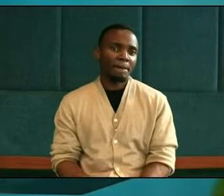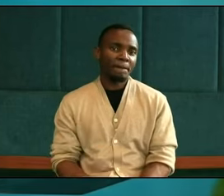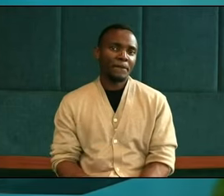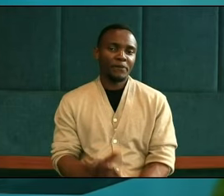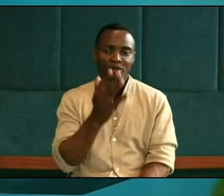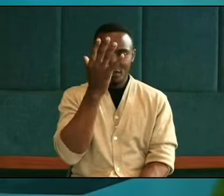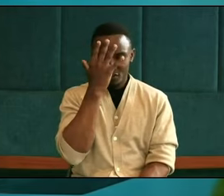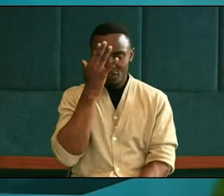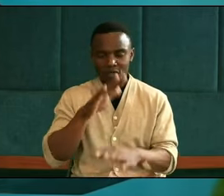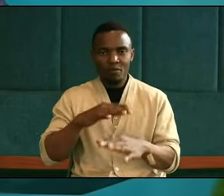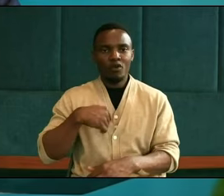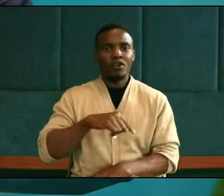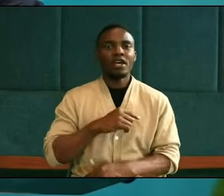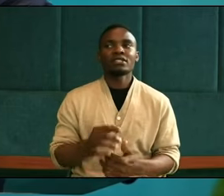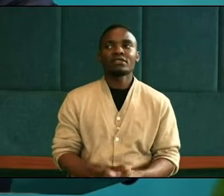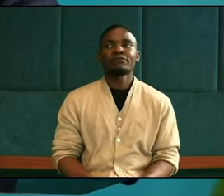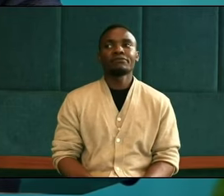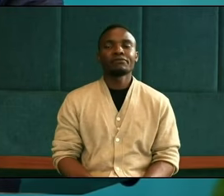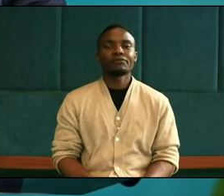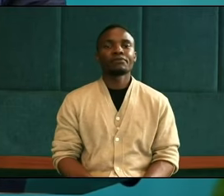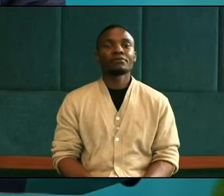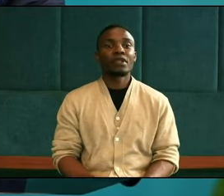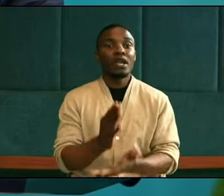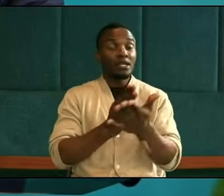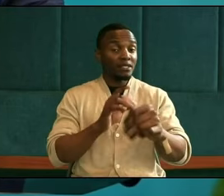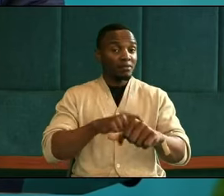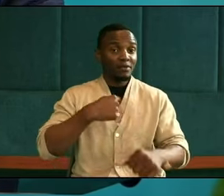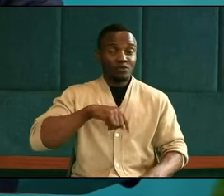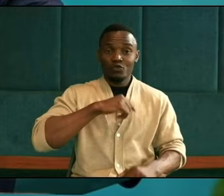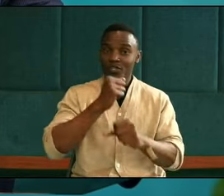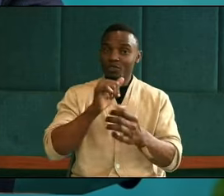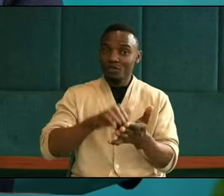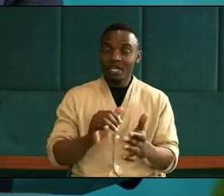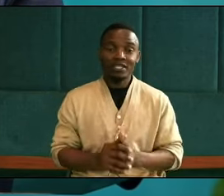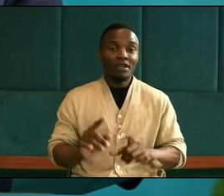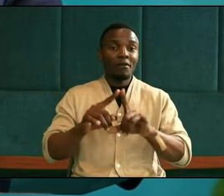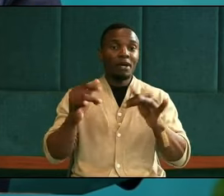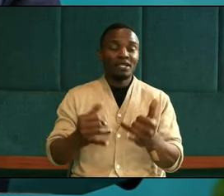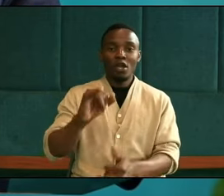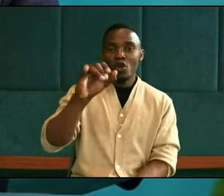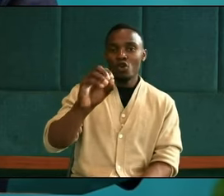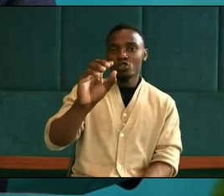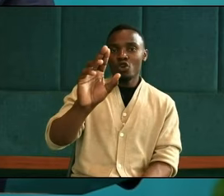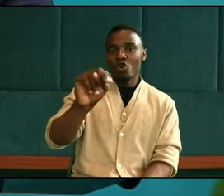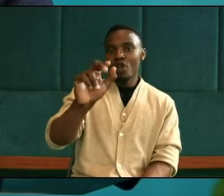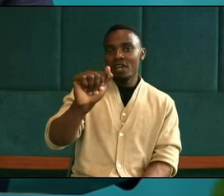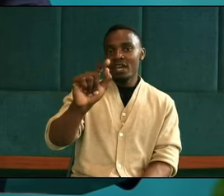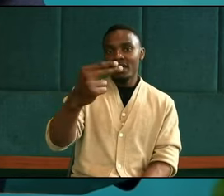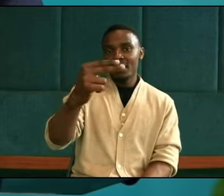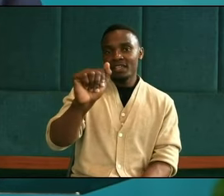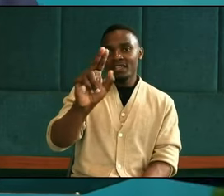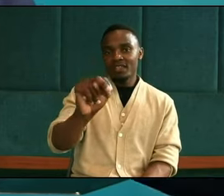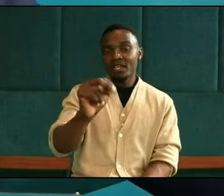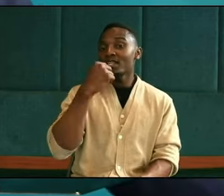Shame on us. Sometimes we do that. Sometimes we do that. But here, Jonathan says to his armor bearer,